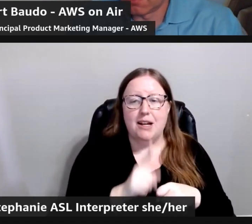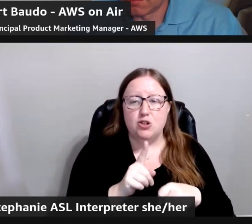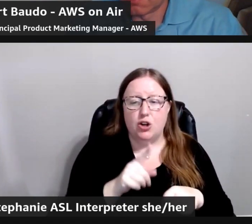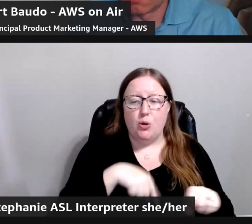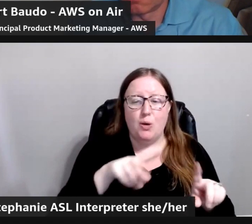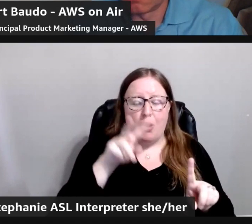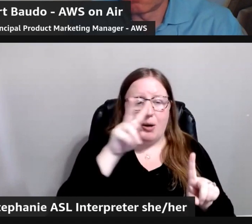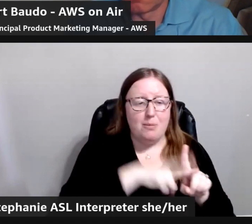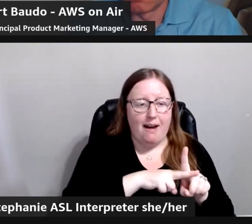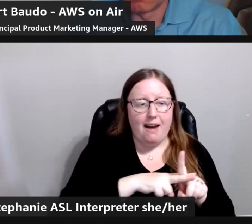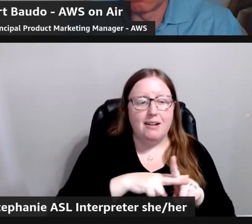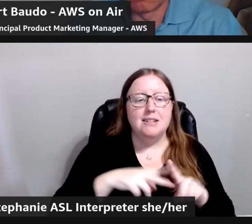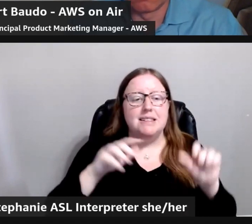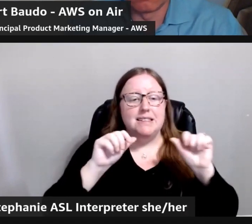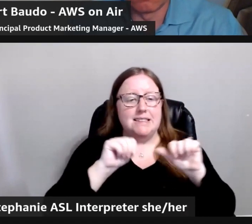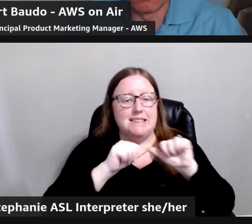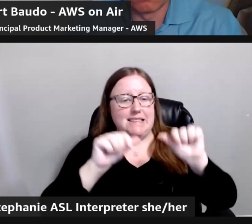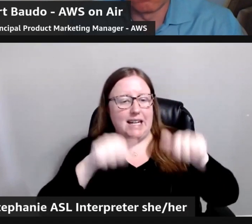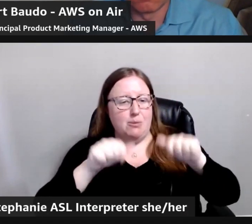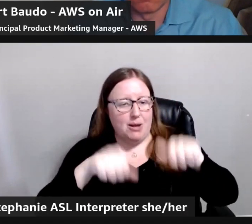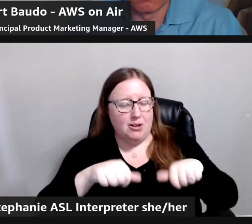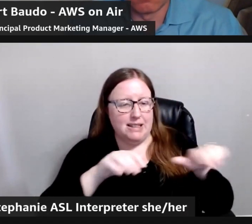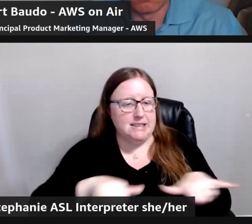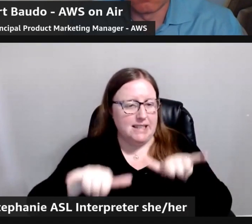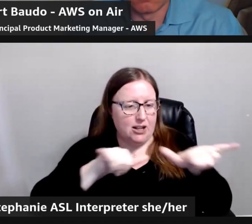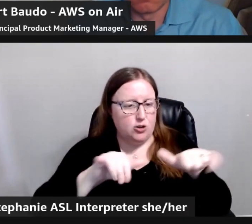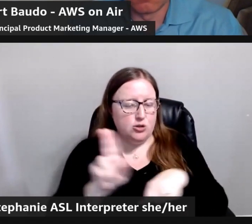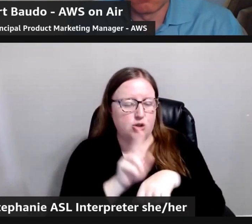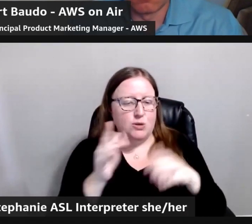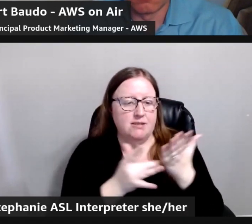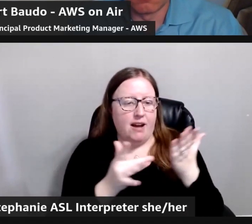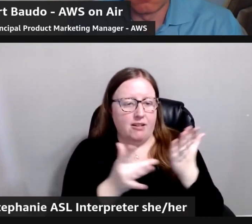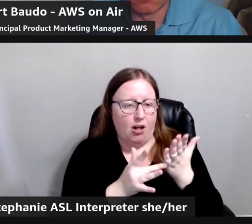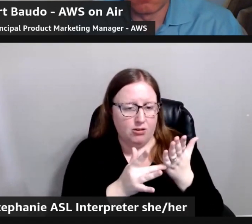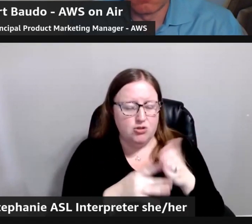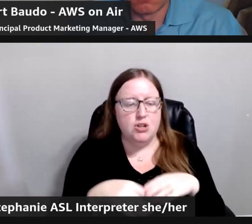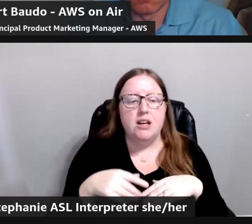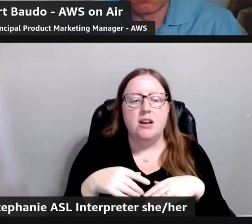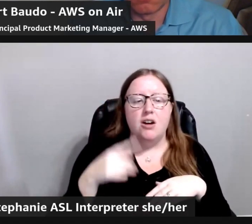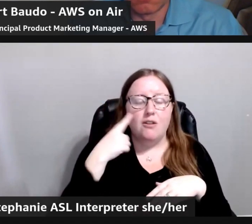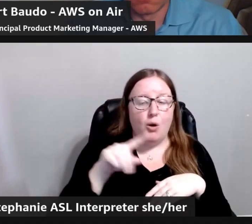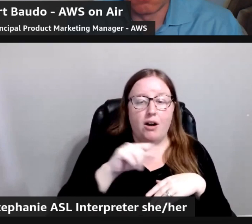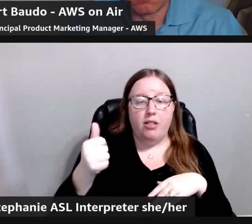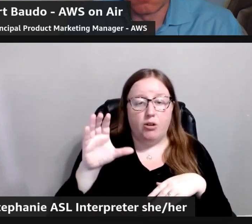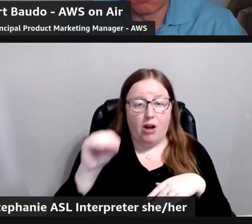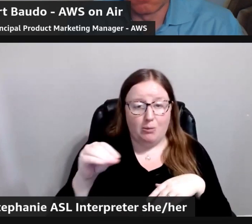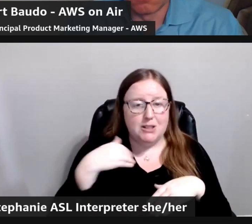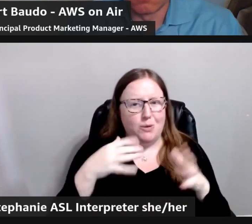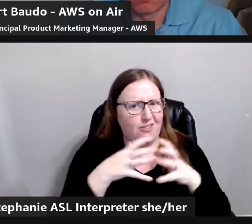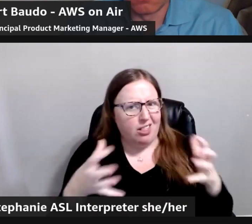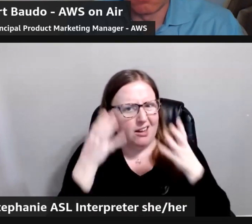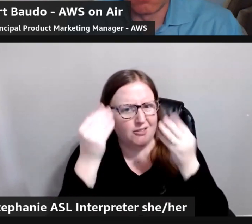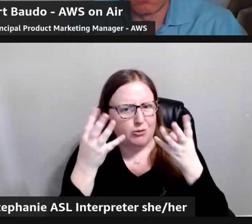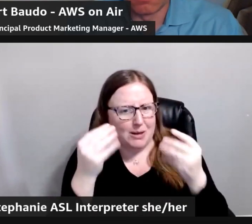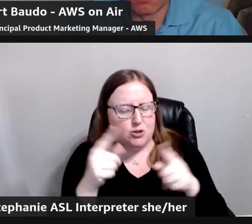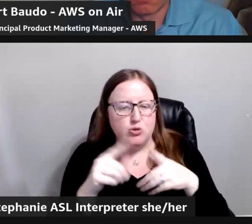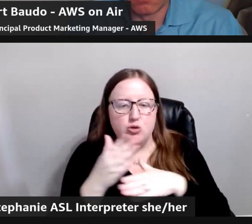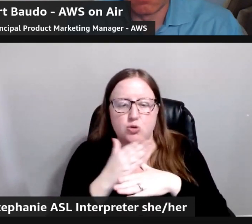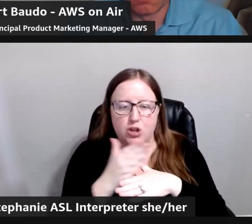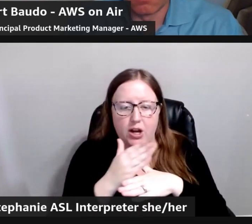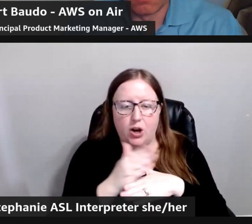our sustainability standards to ourselves and using our technology for the way that we run our own companies. And certainly we have a lot to share. So are we trying